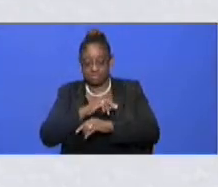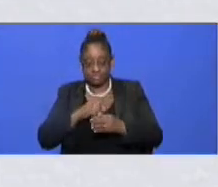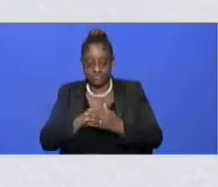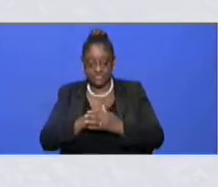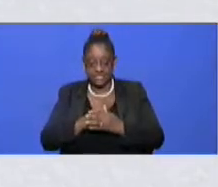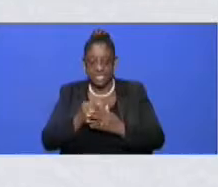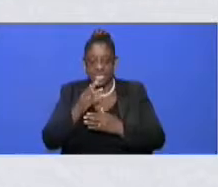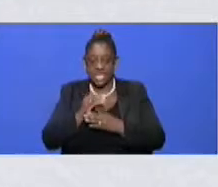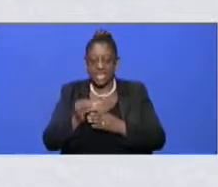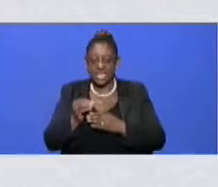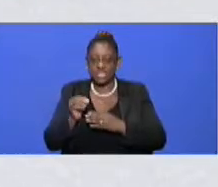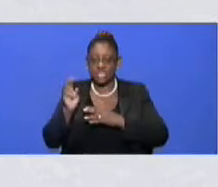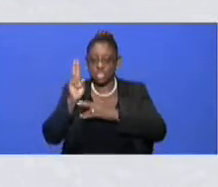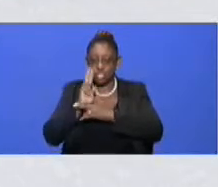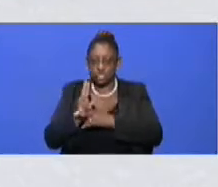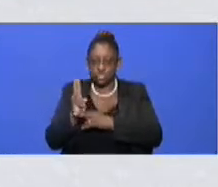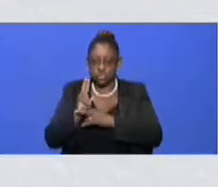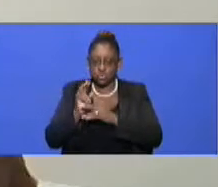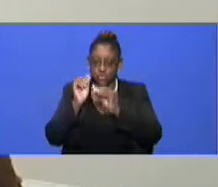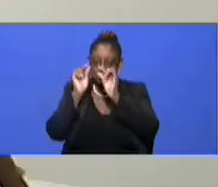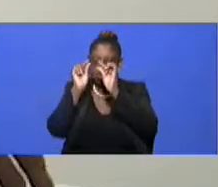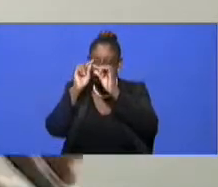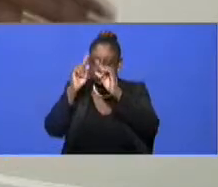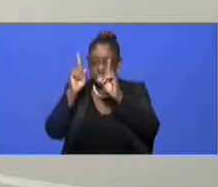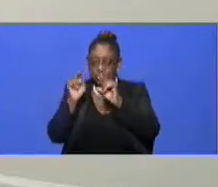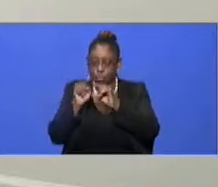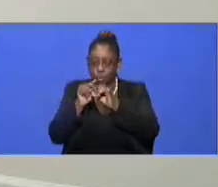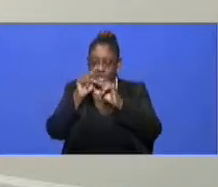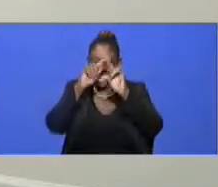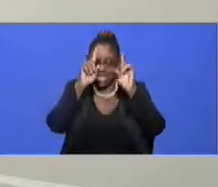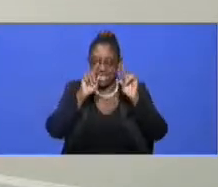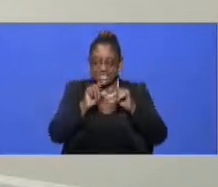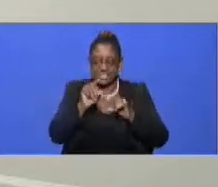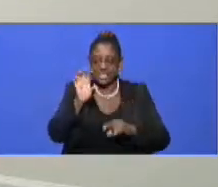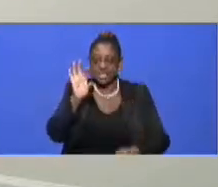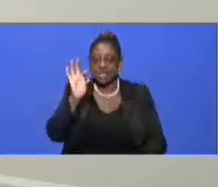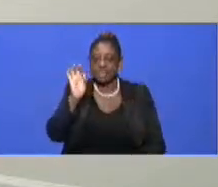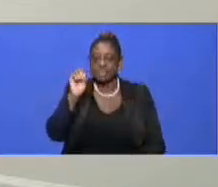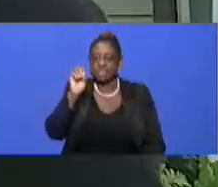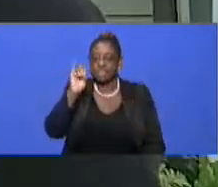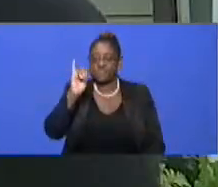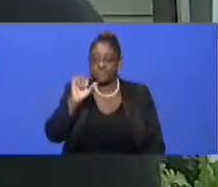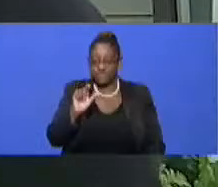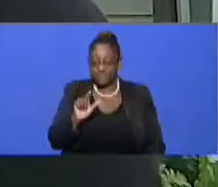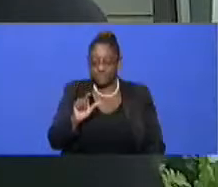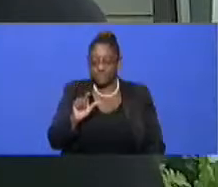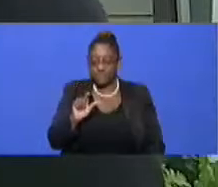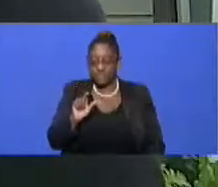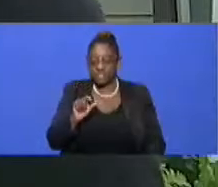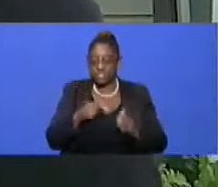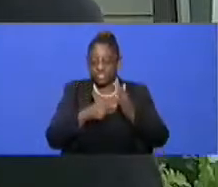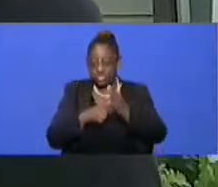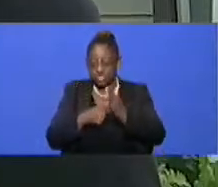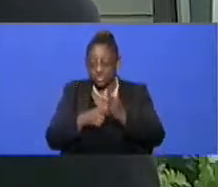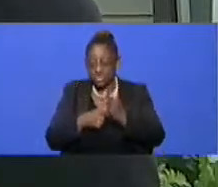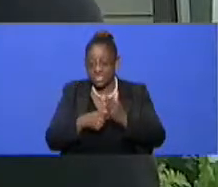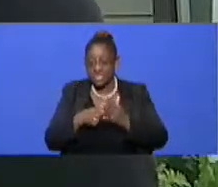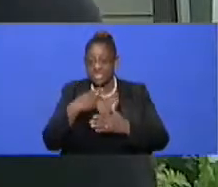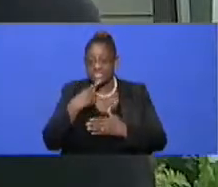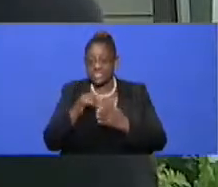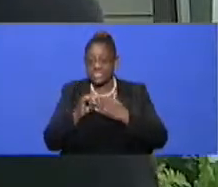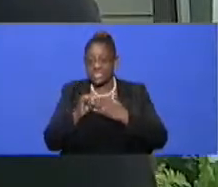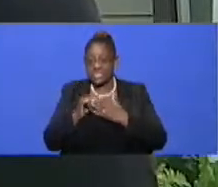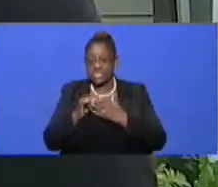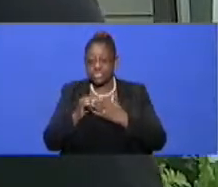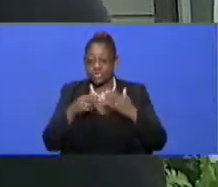using aluminum and small squares to capture this feel. It's a set of 30 prints on aluminum.